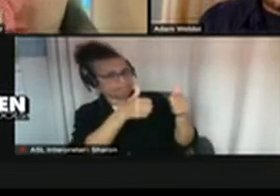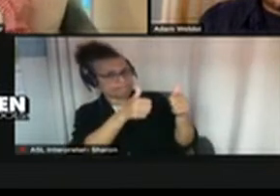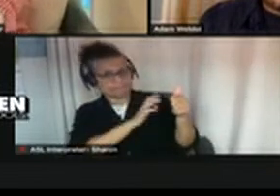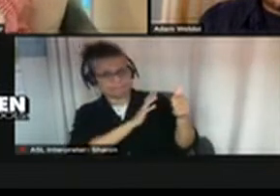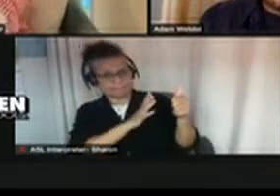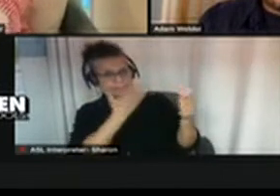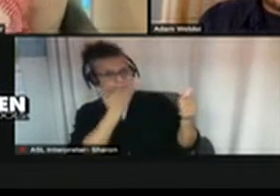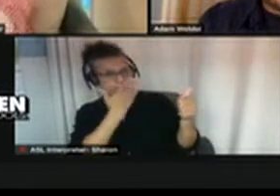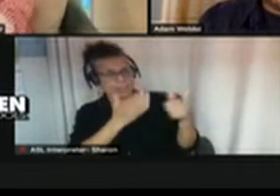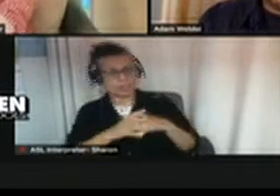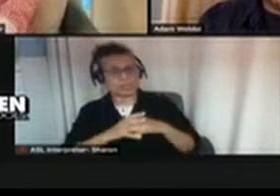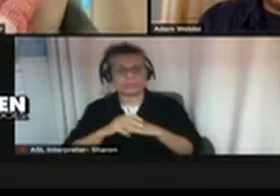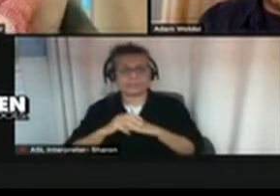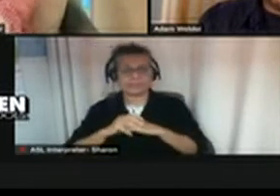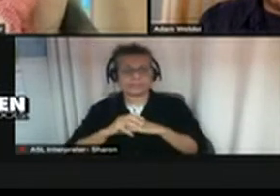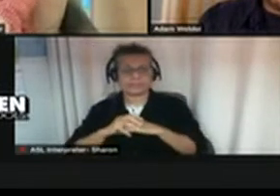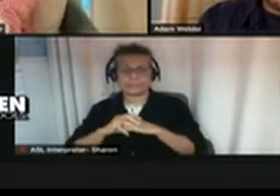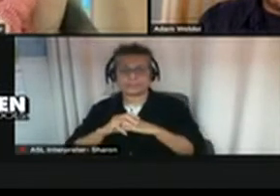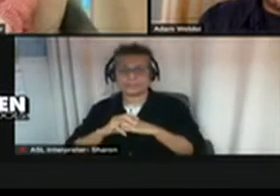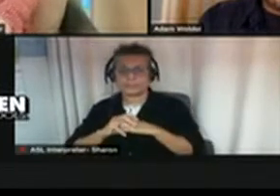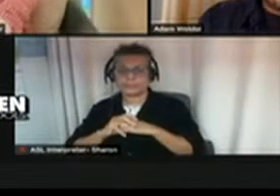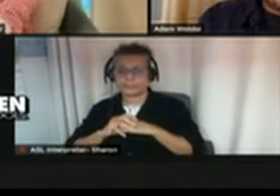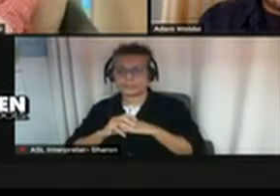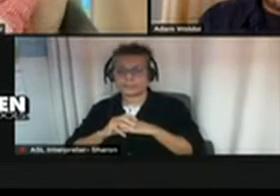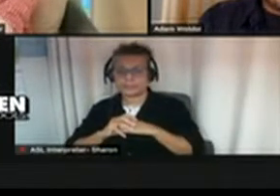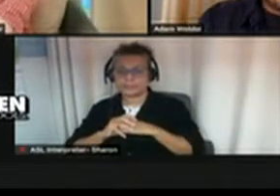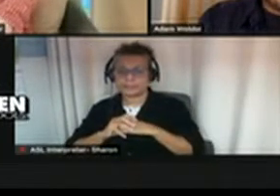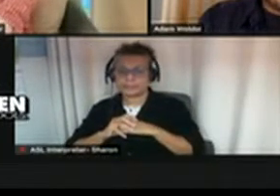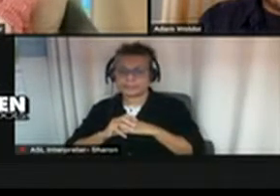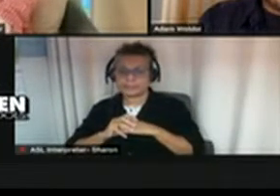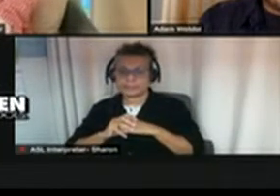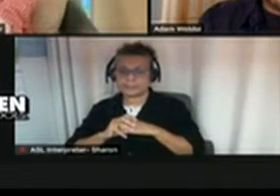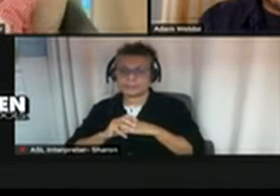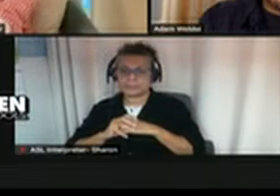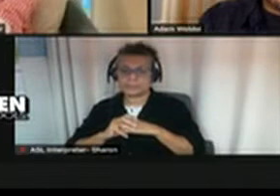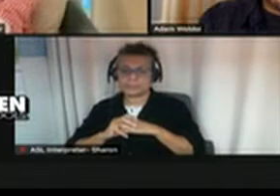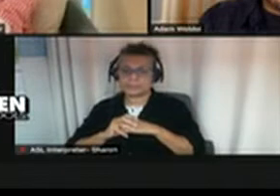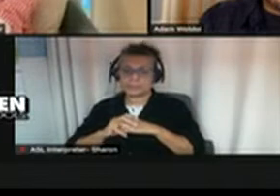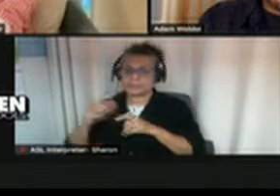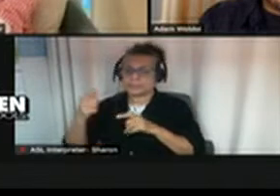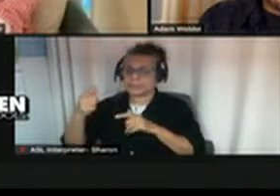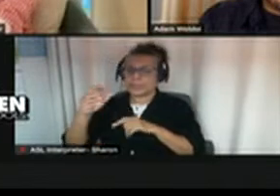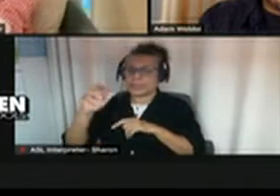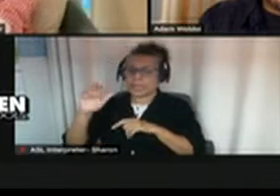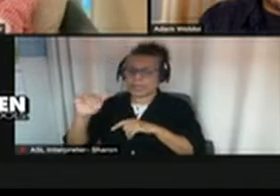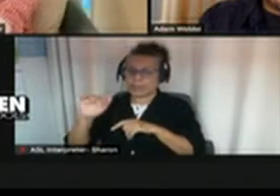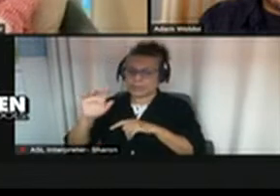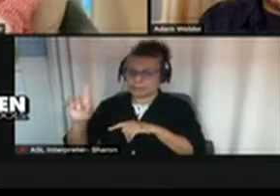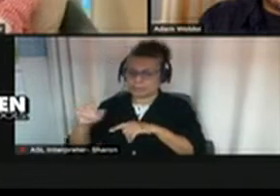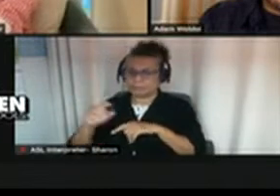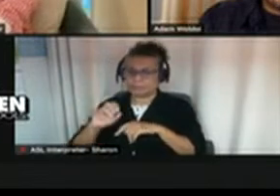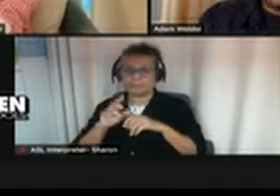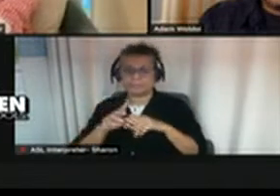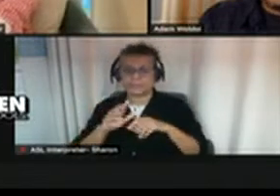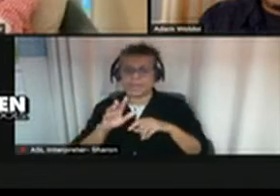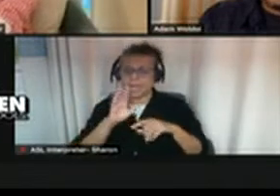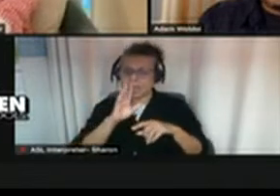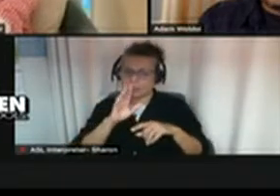Mr. Chairman. Thank you, Mr. Drummy. Ms. Spatafora, can I just stay with you for a second so